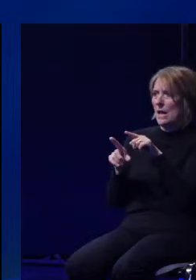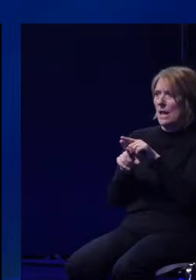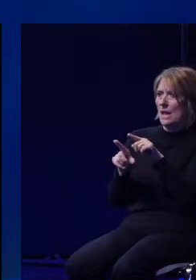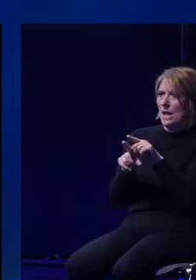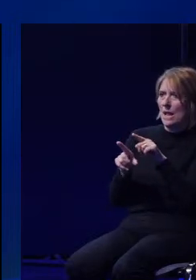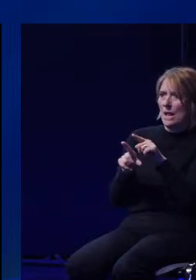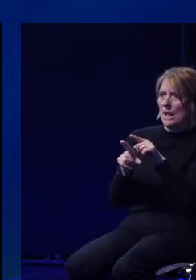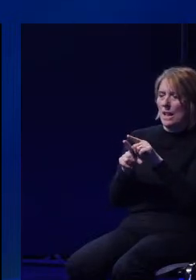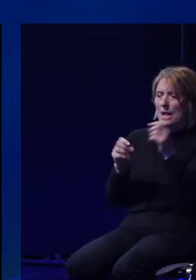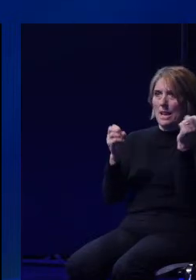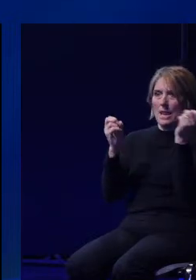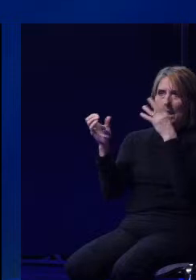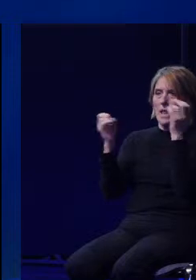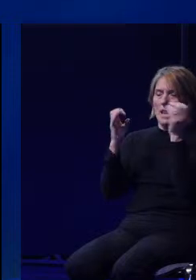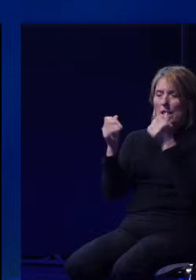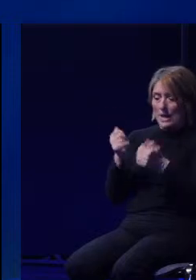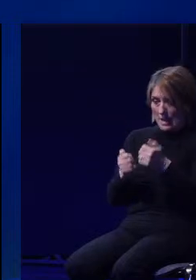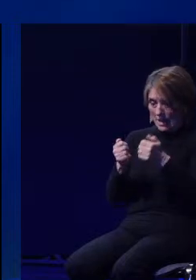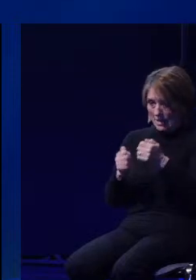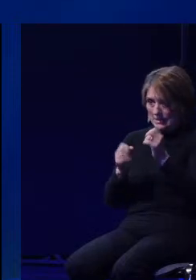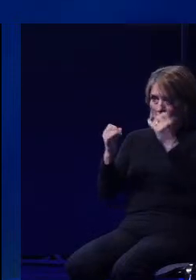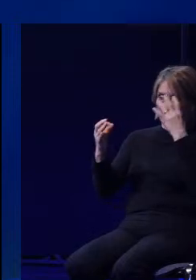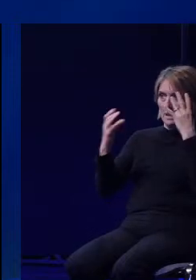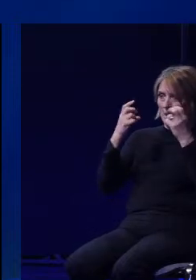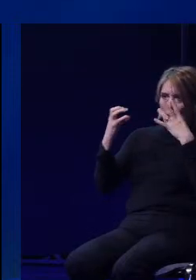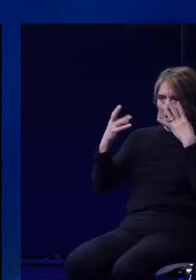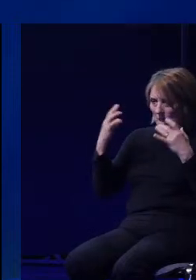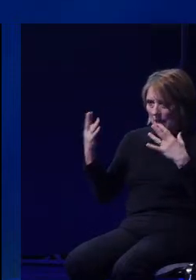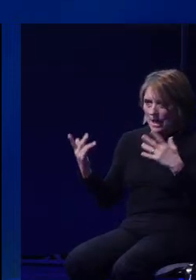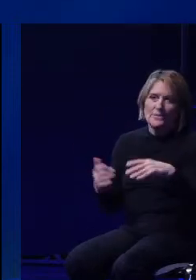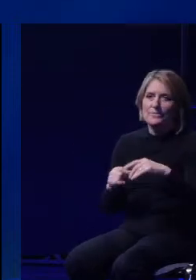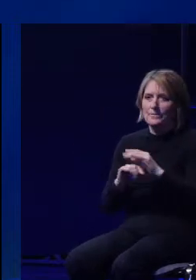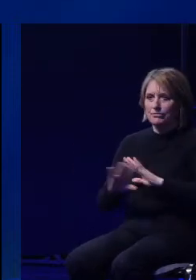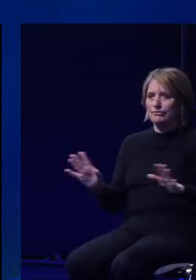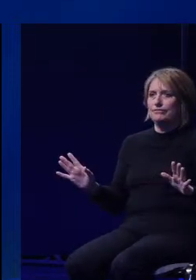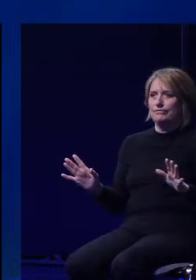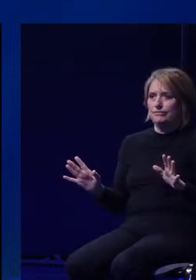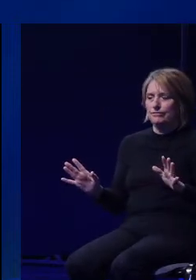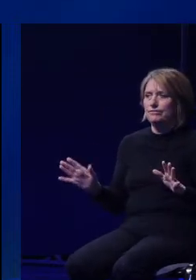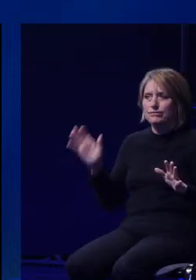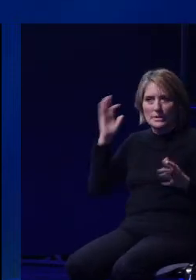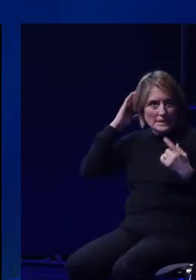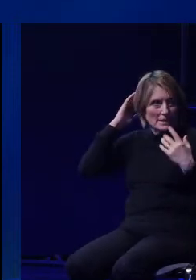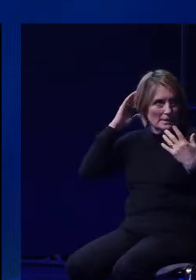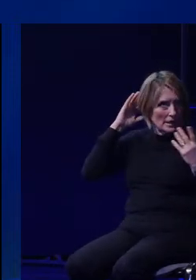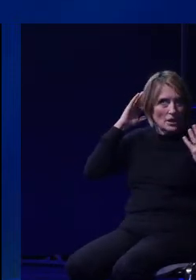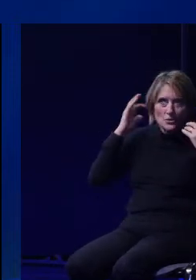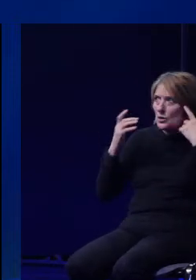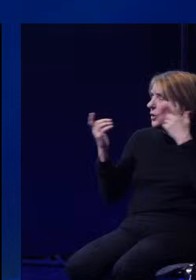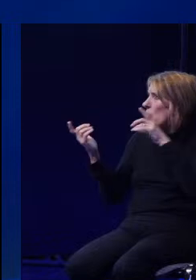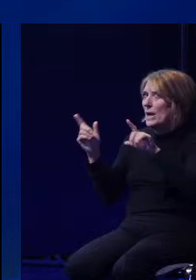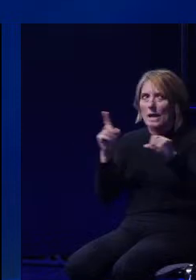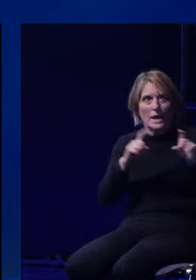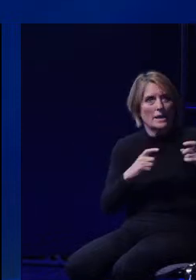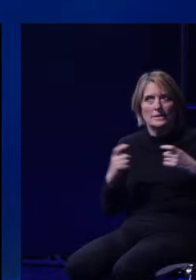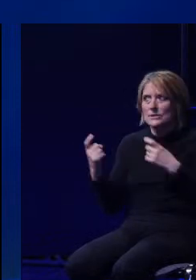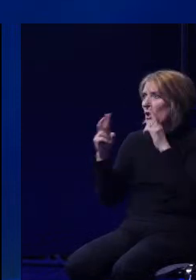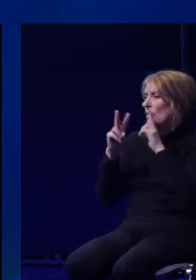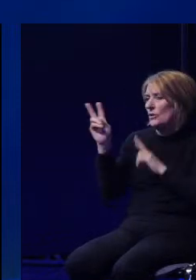every single light and dial is shrieking at them, right? And saying, pay attention to me, or at least learn what I